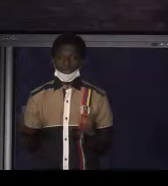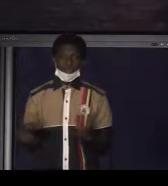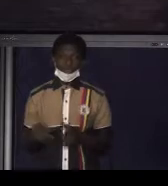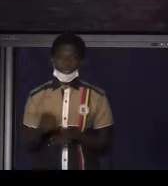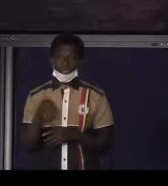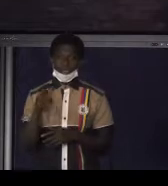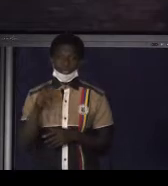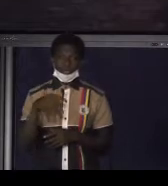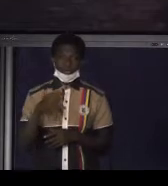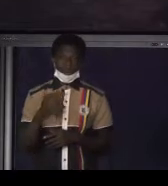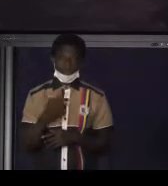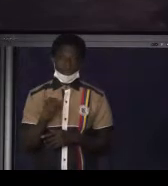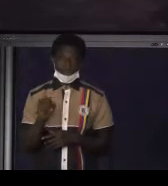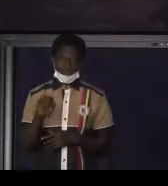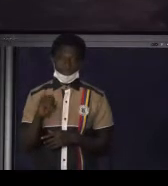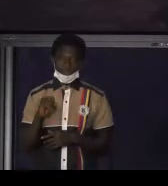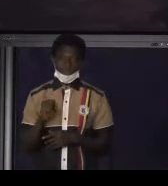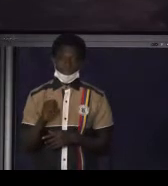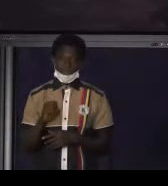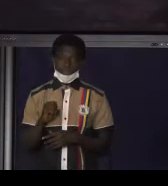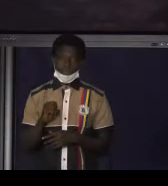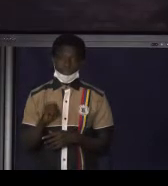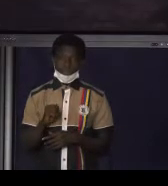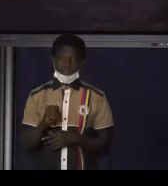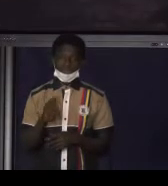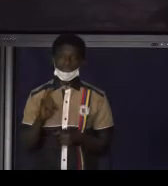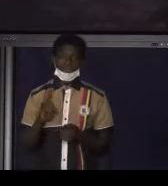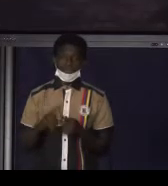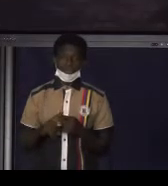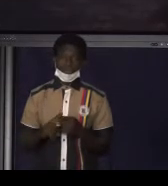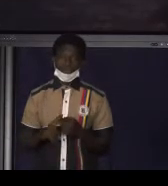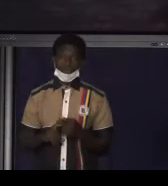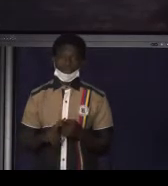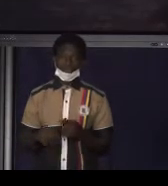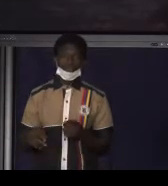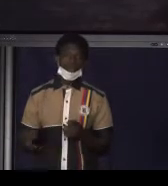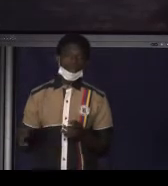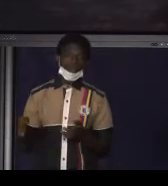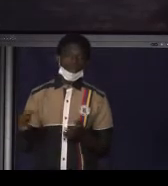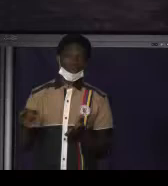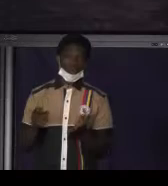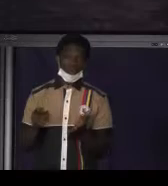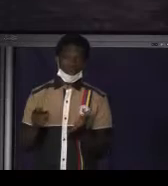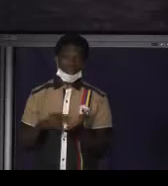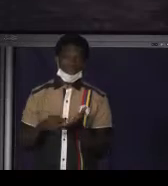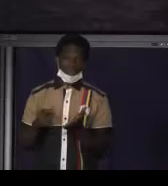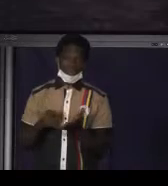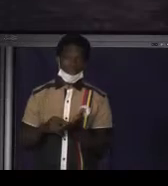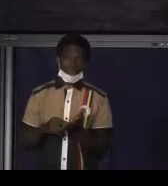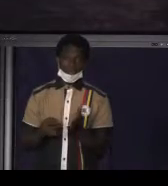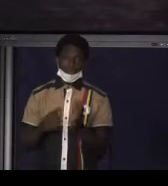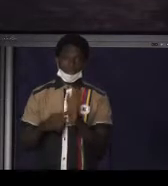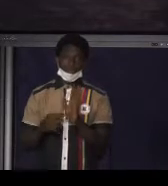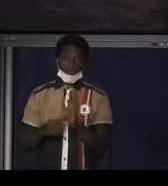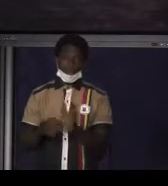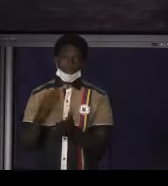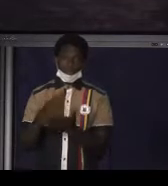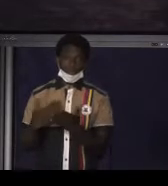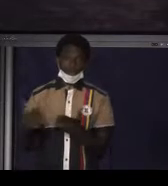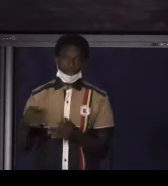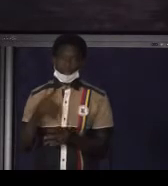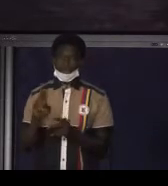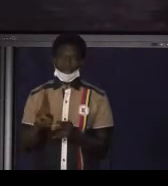greater emphasis. You want to emphasize on something, so you're using two words